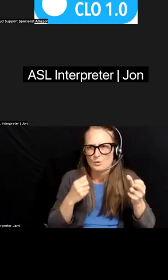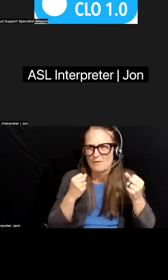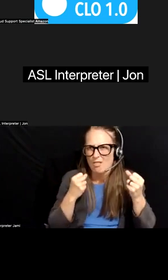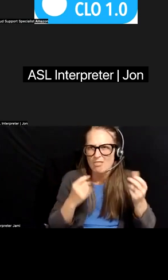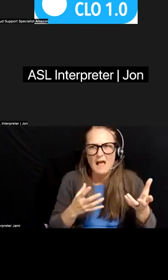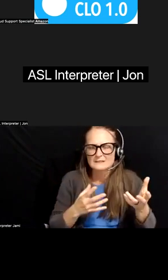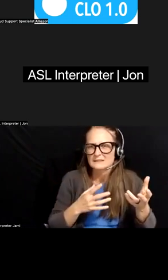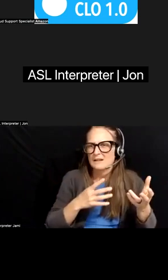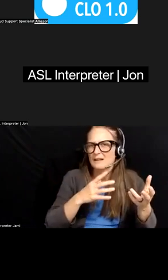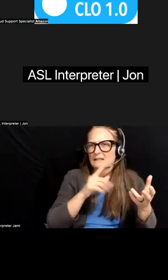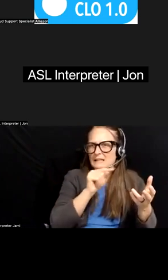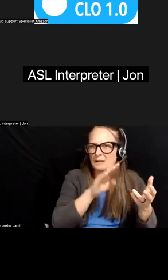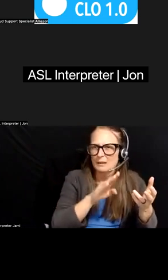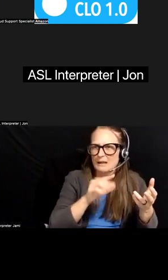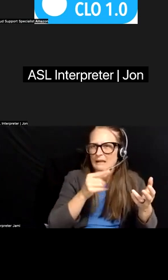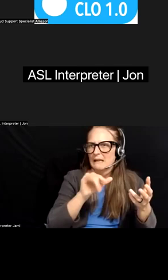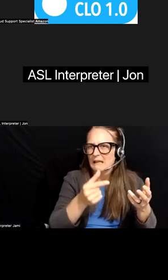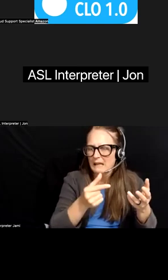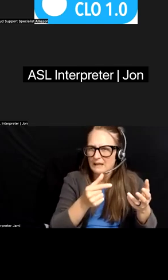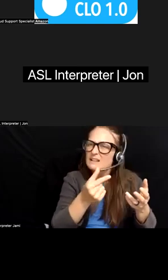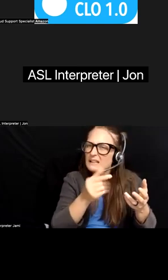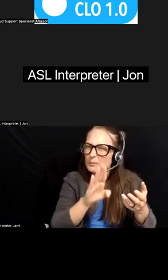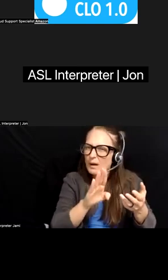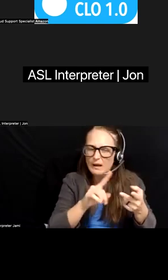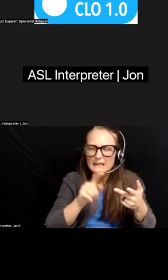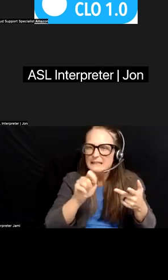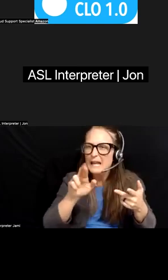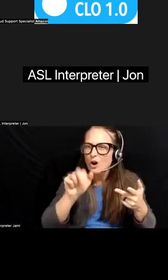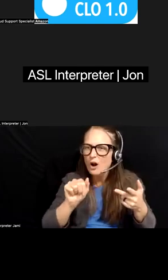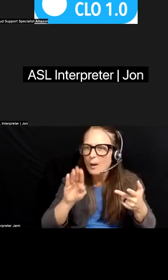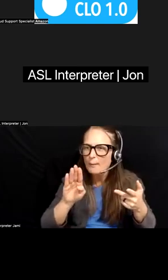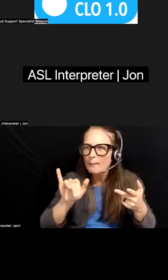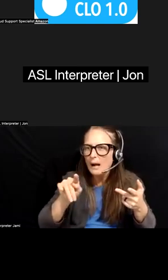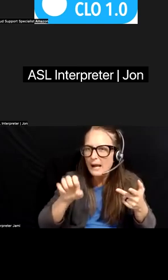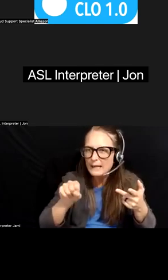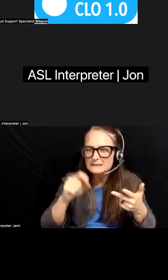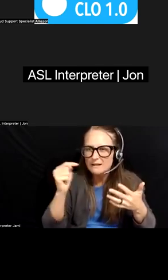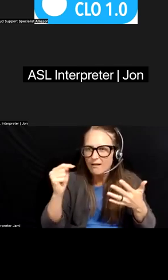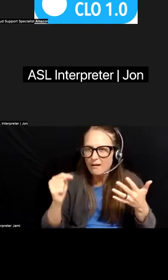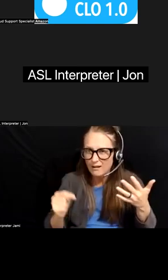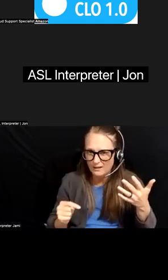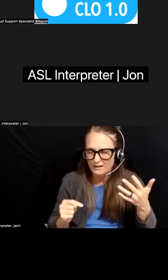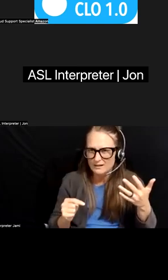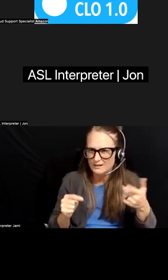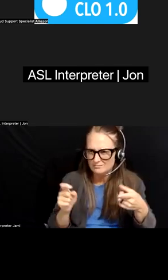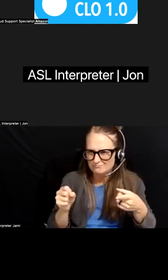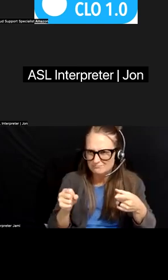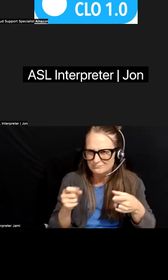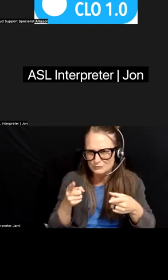gigs, petabytes. Excellent. Wow, you folks know your data, right? Yeah,